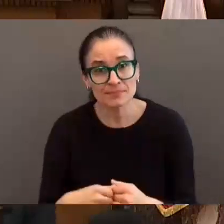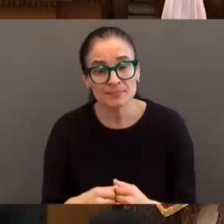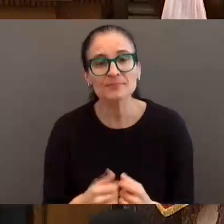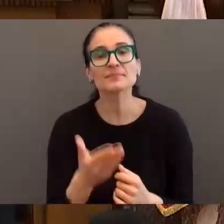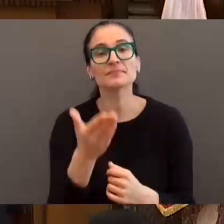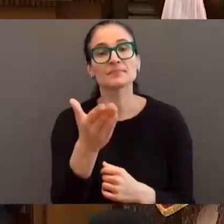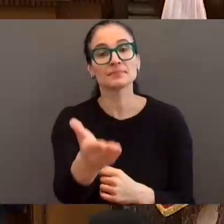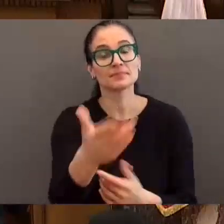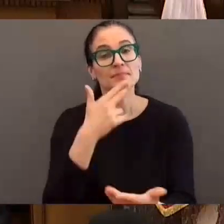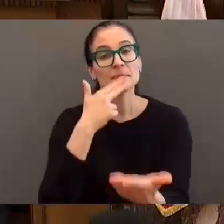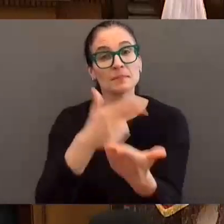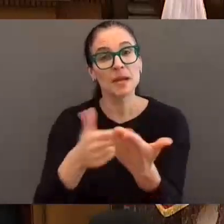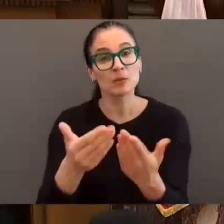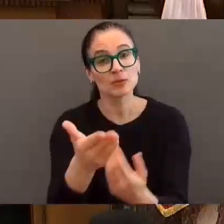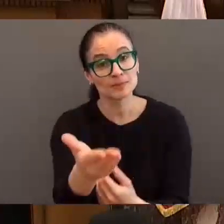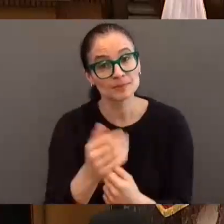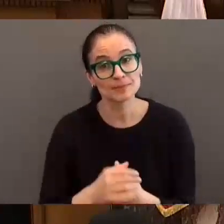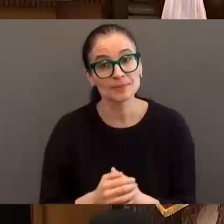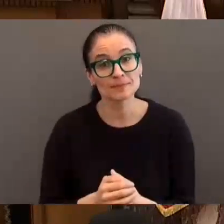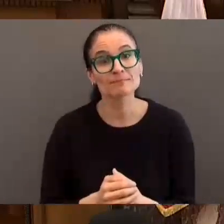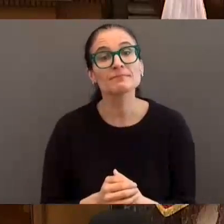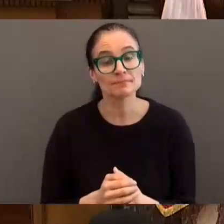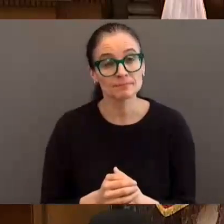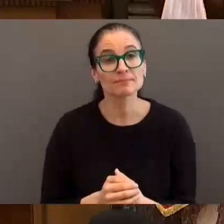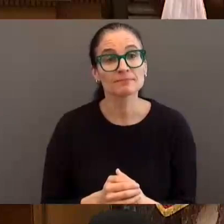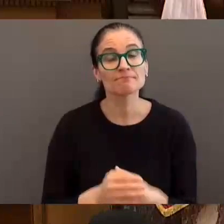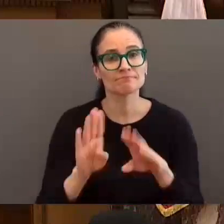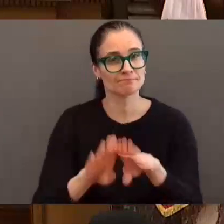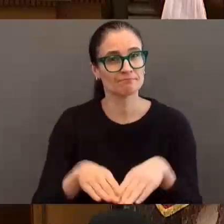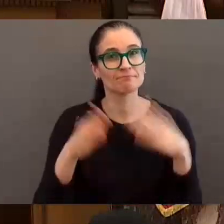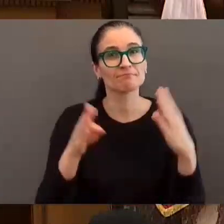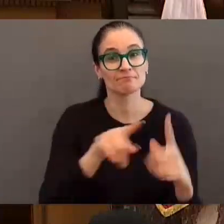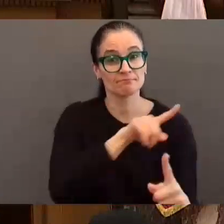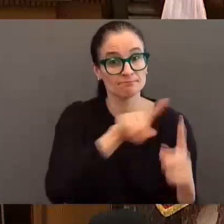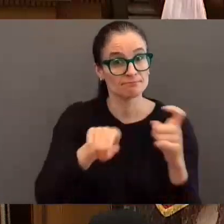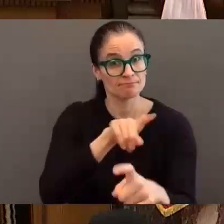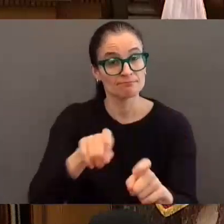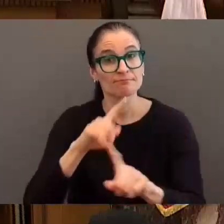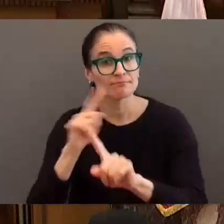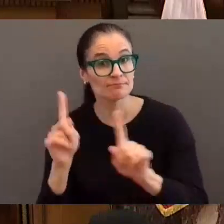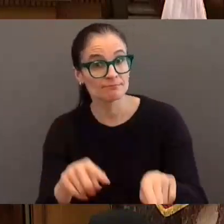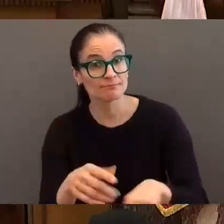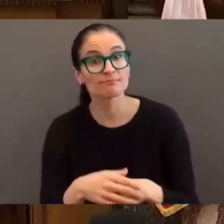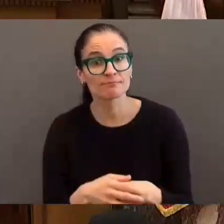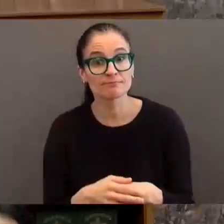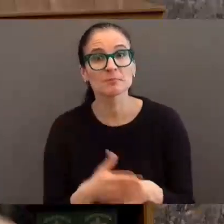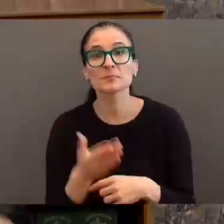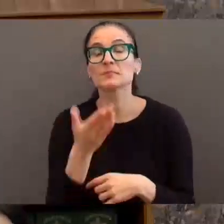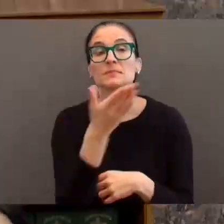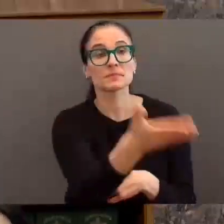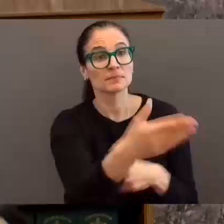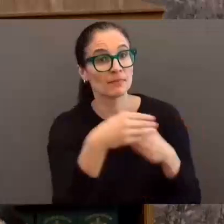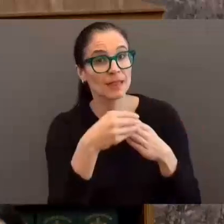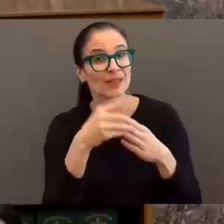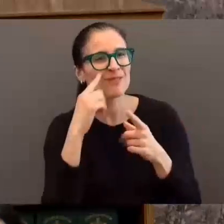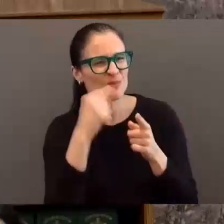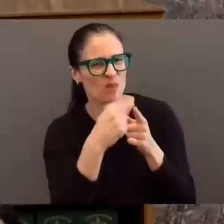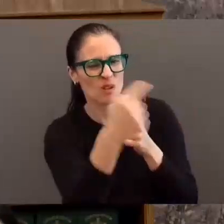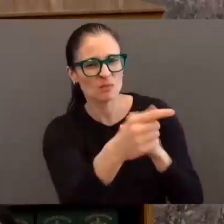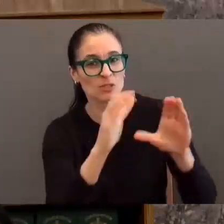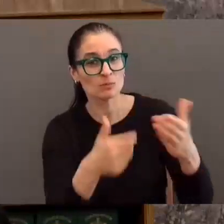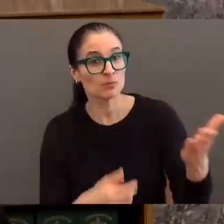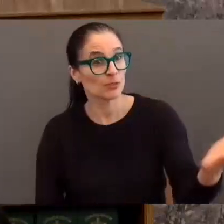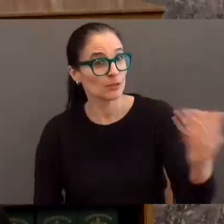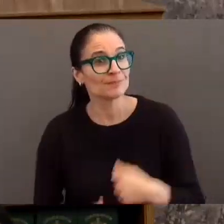Oral questions by members. Leader of the Official Opposition. Thank you, Mr. Speaker. A Globe and Mail